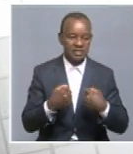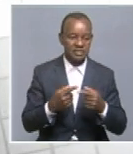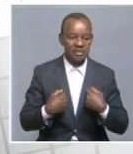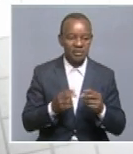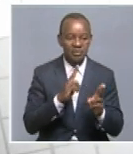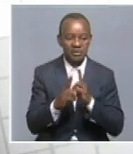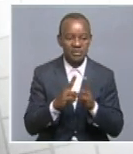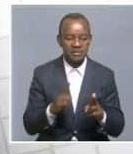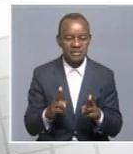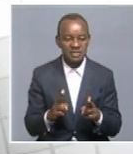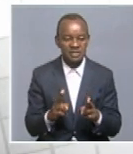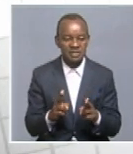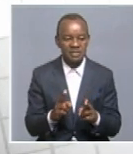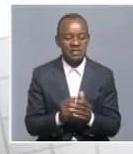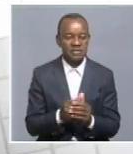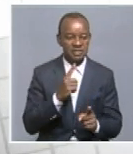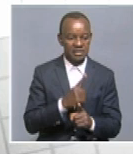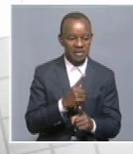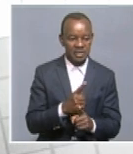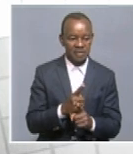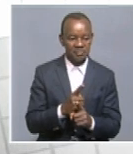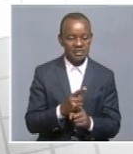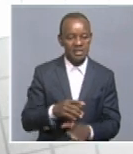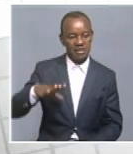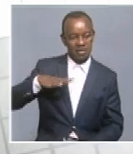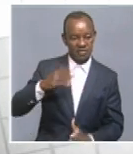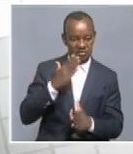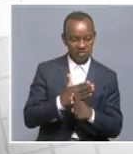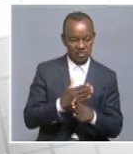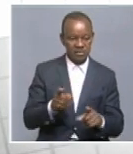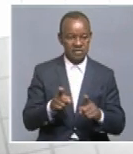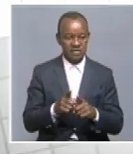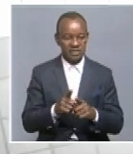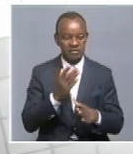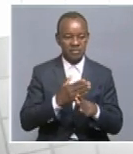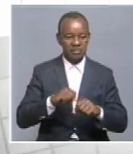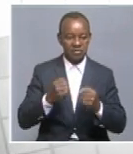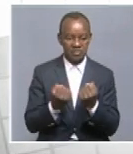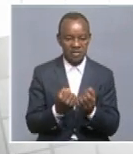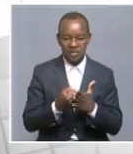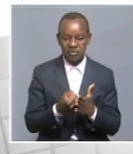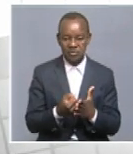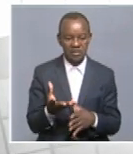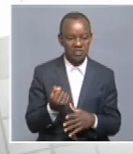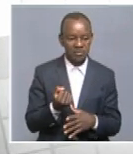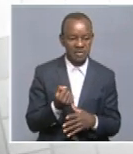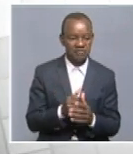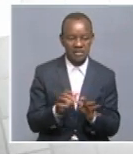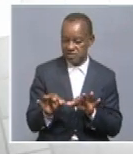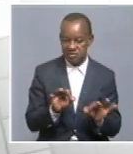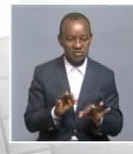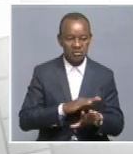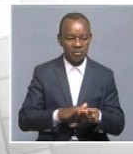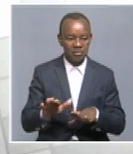was the government, the employers, and the trade unions all should play part in finding ways and mechanisms